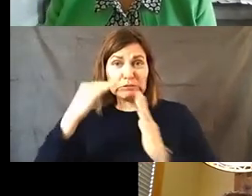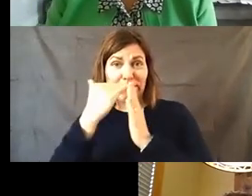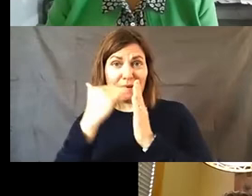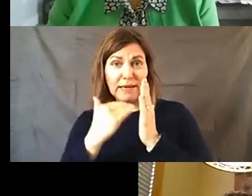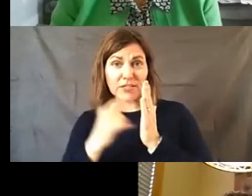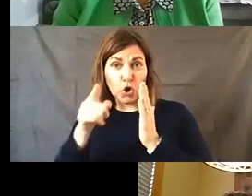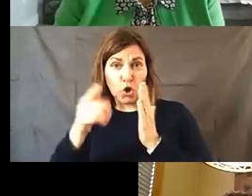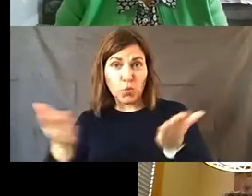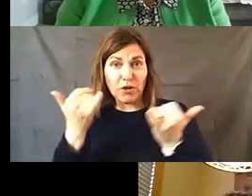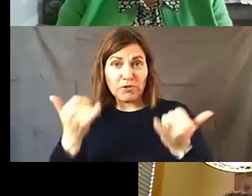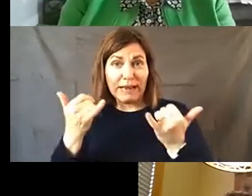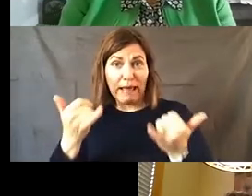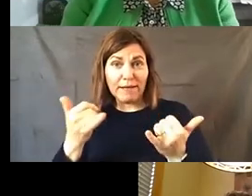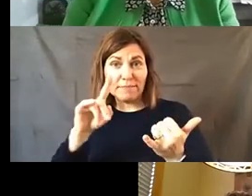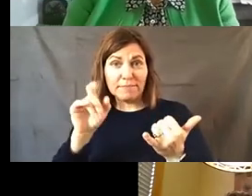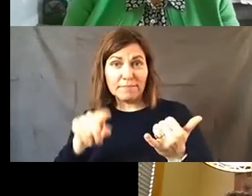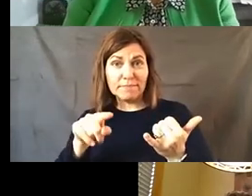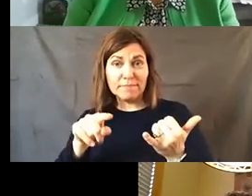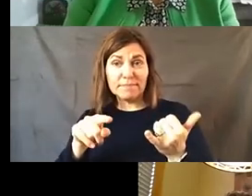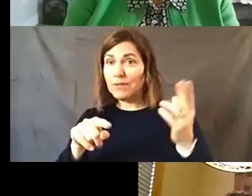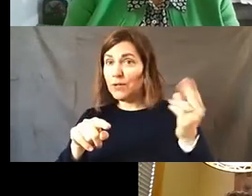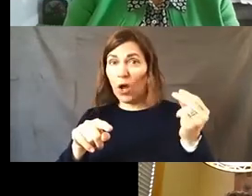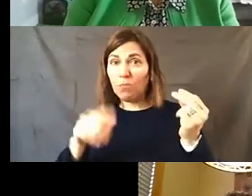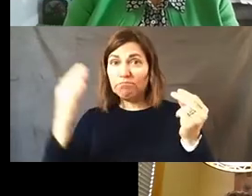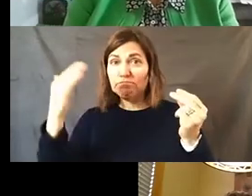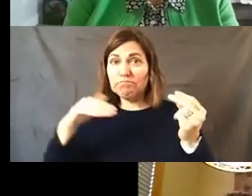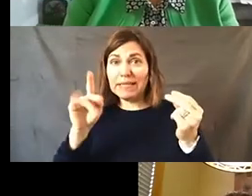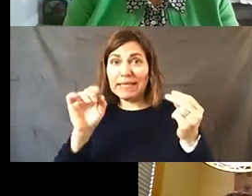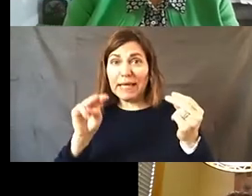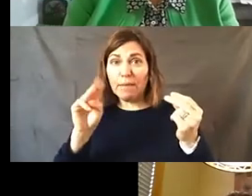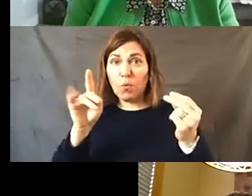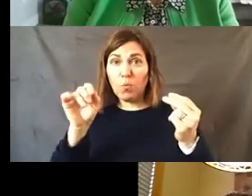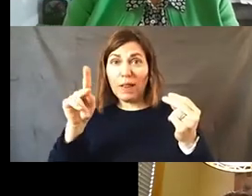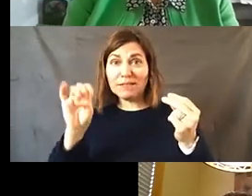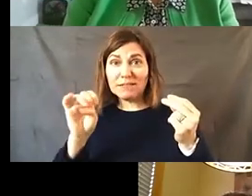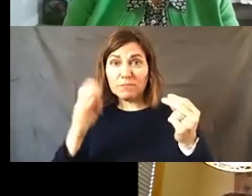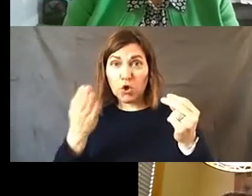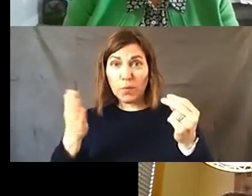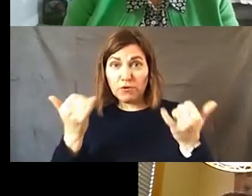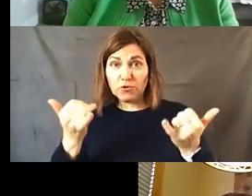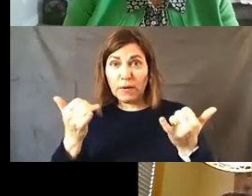today? No. How about Kim Wilkes? Are you here today?